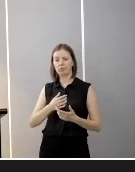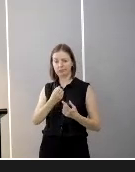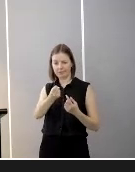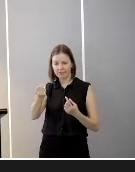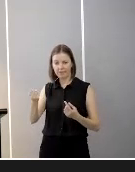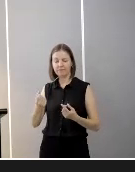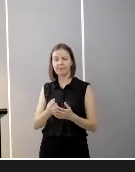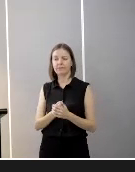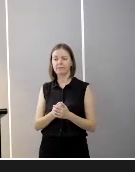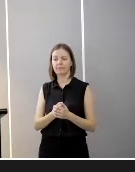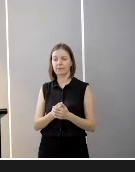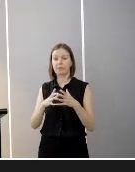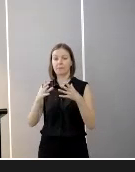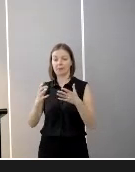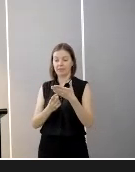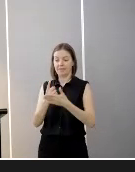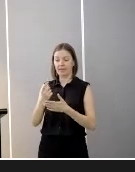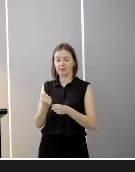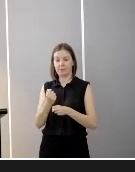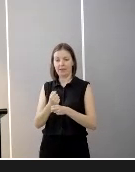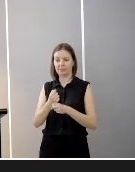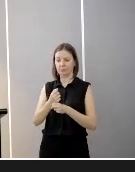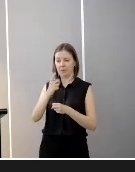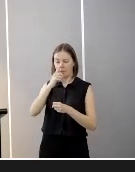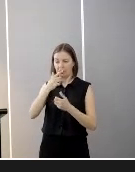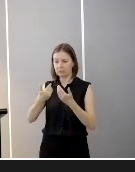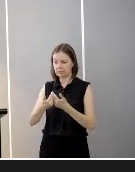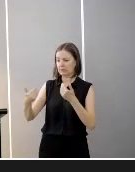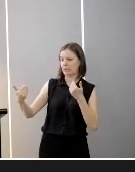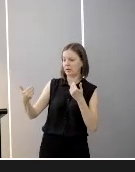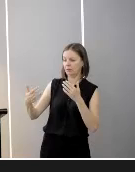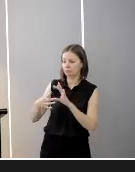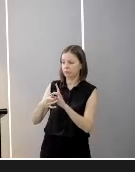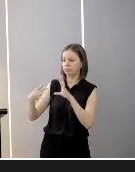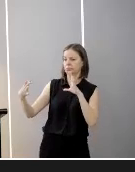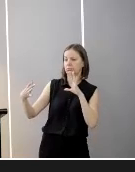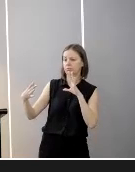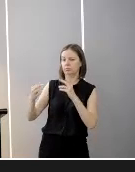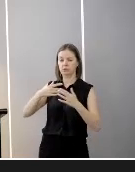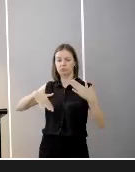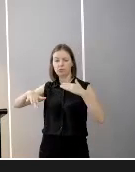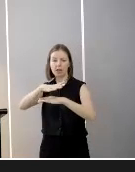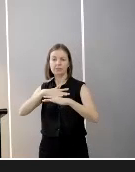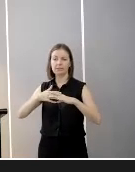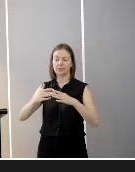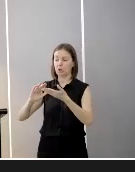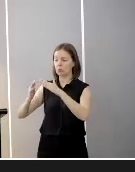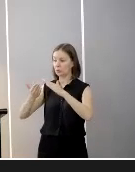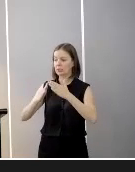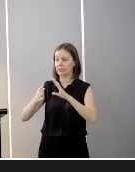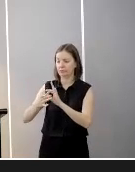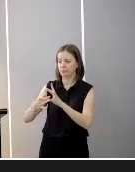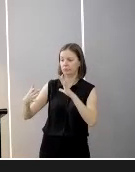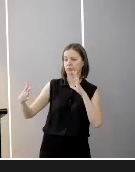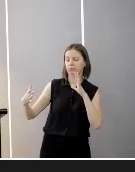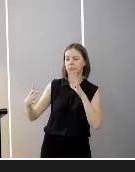huge events cause social dislocation. They separate families and communities. They destroy people's workplaces